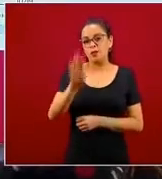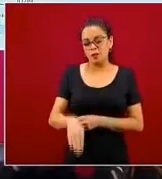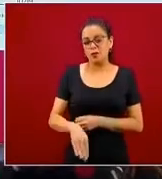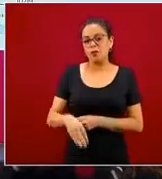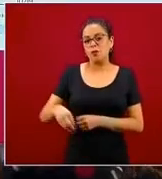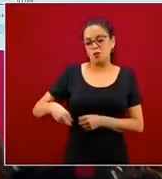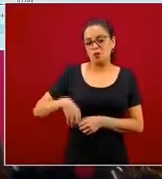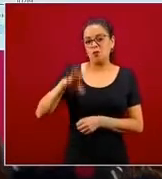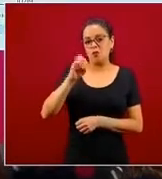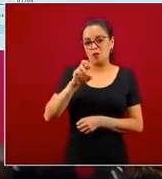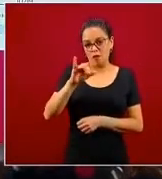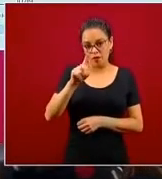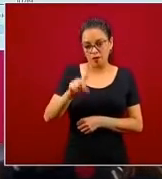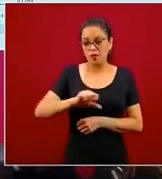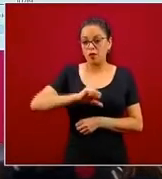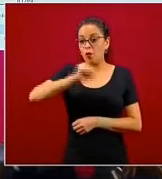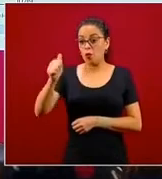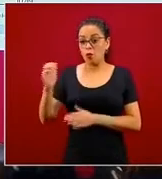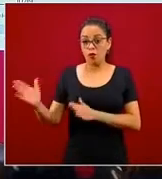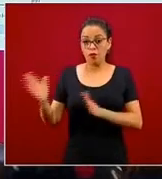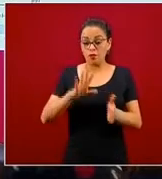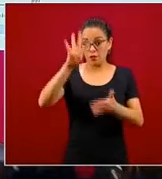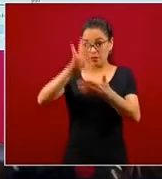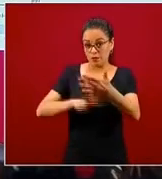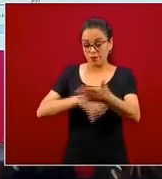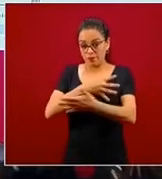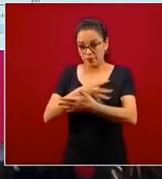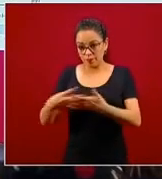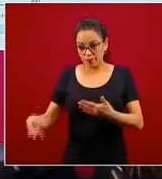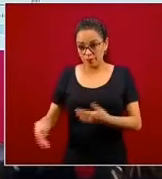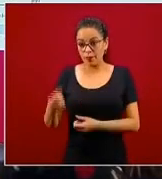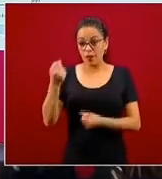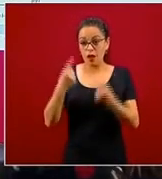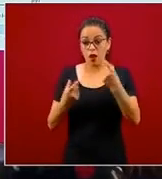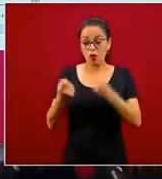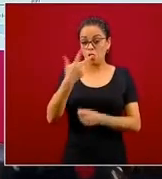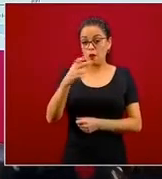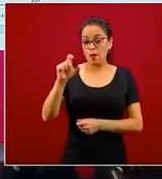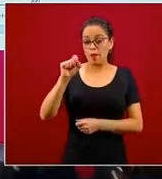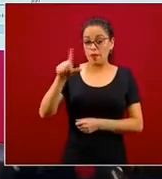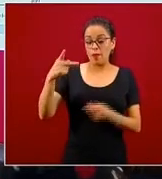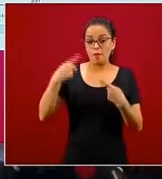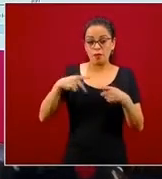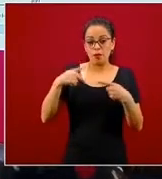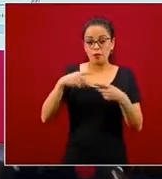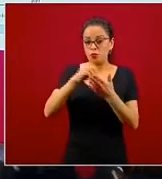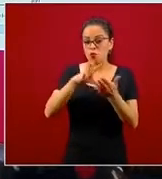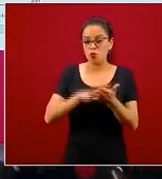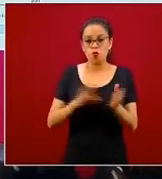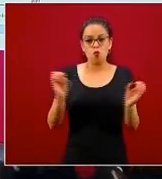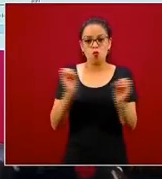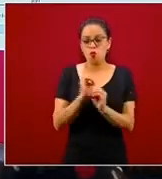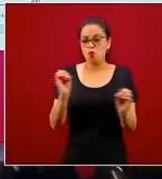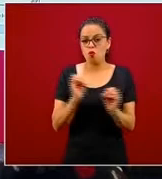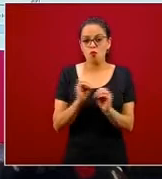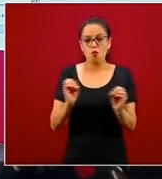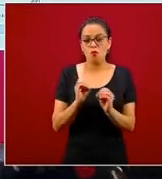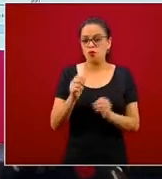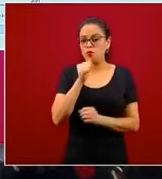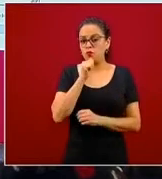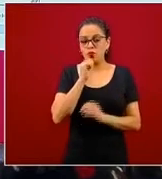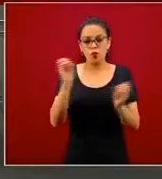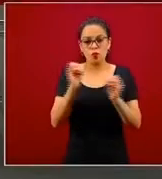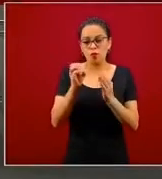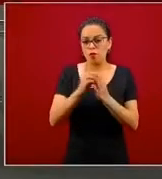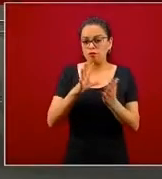would be included in those who died. And in the next slide, some of these 827 people